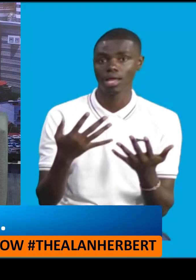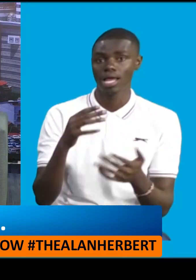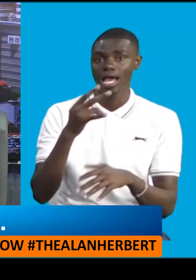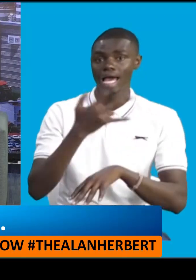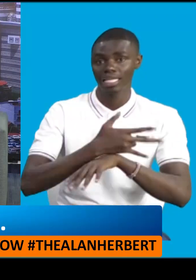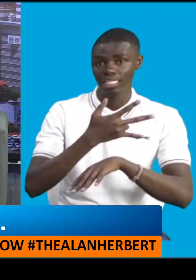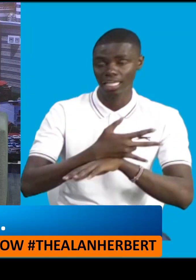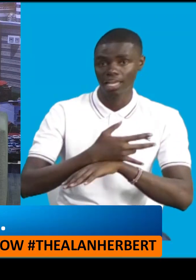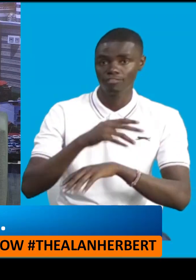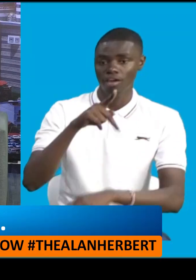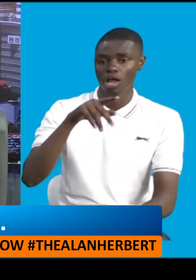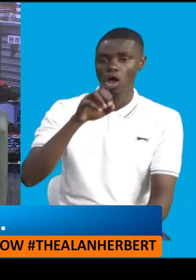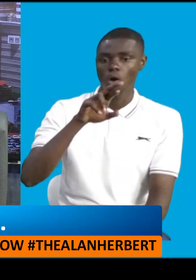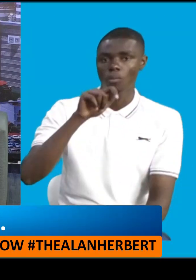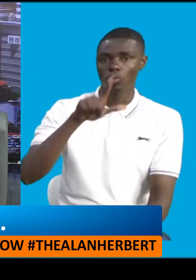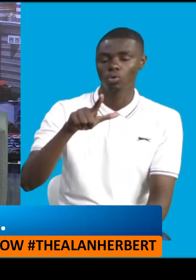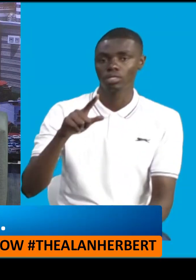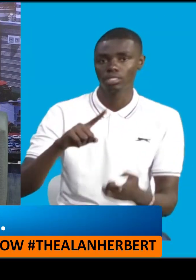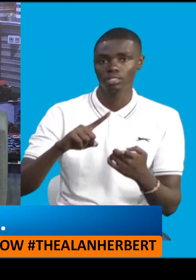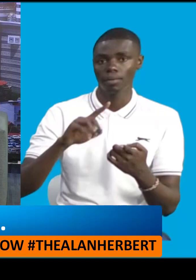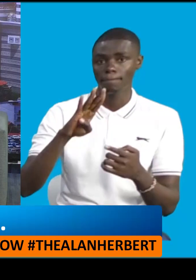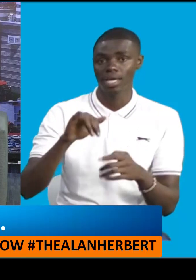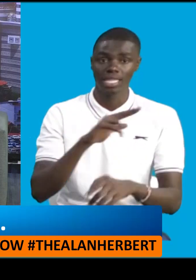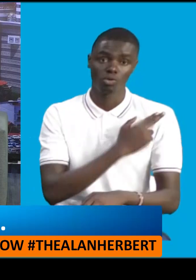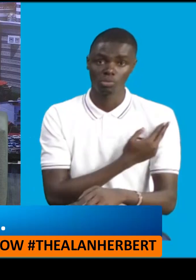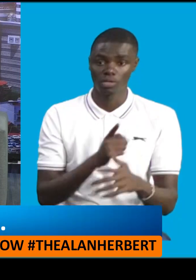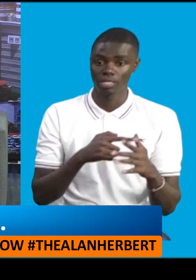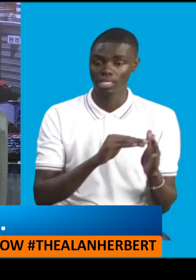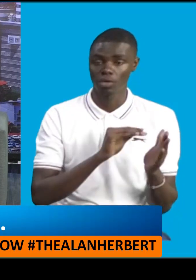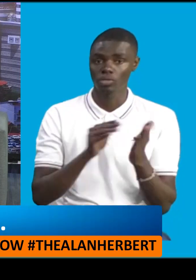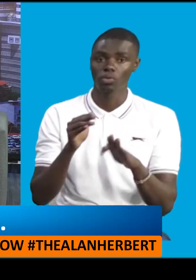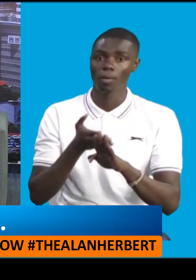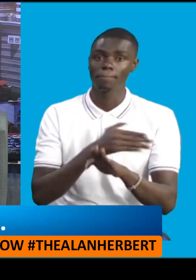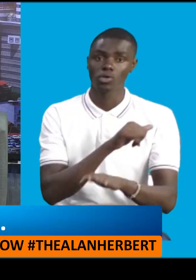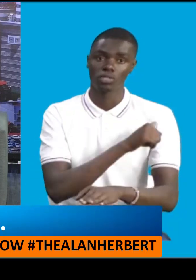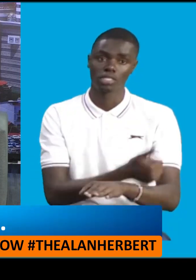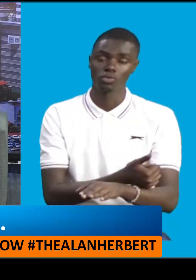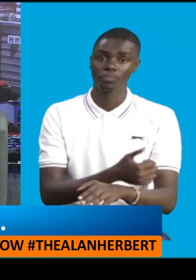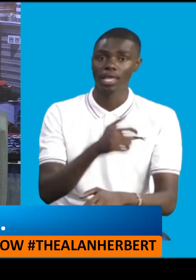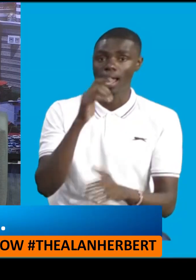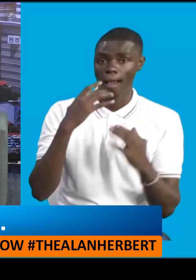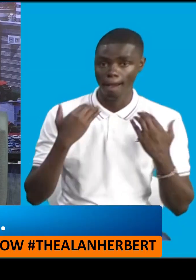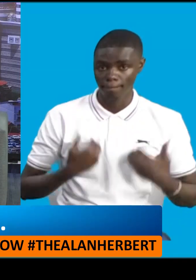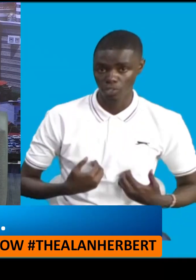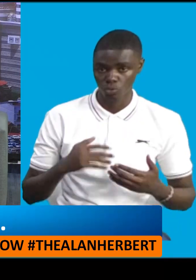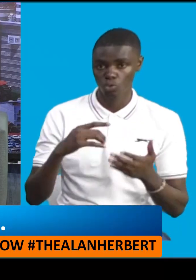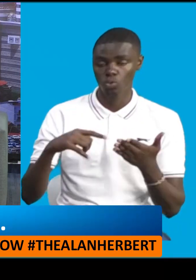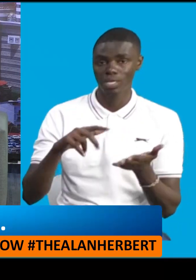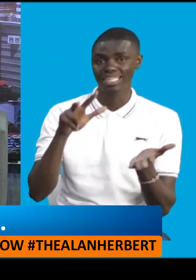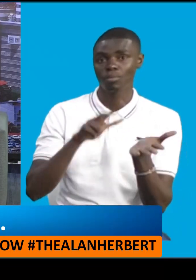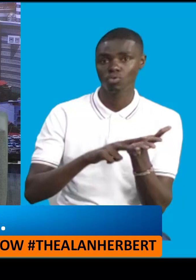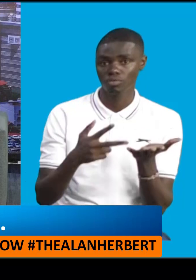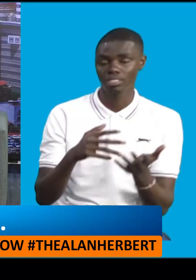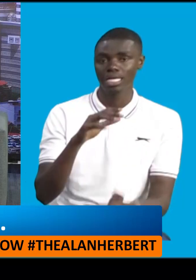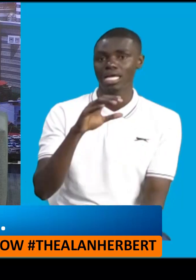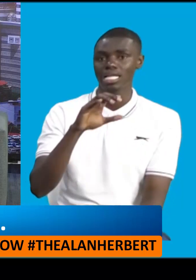NHIF portal by the hospital, and then it will come to the pre-authorization. And then the person who is doing the